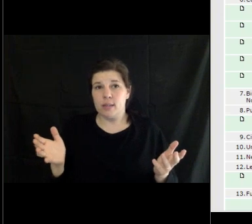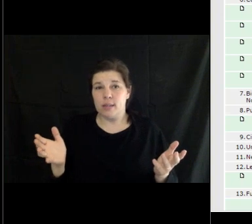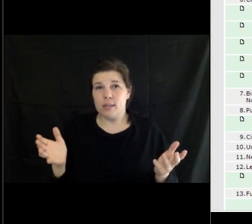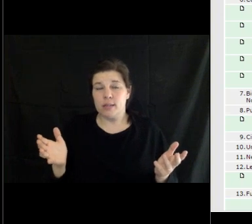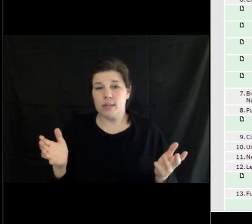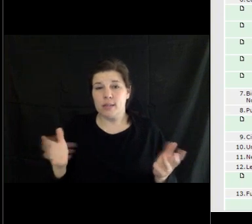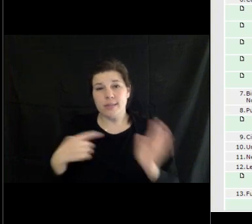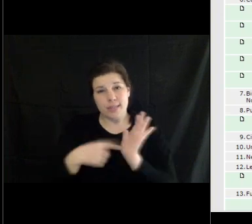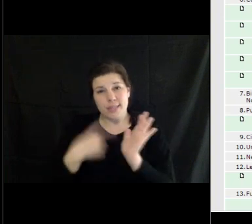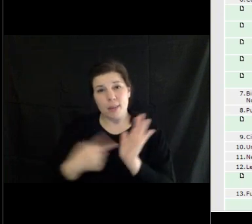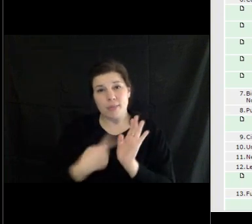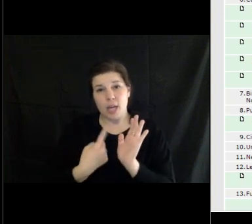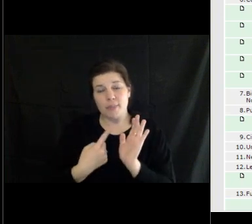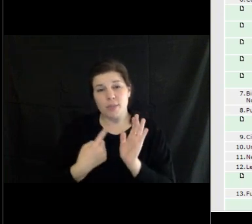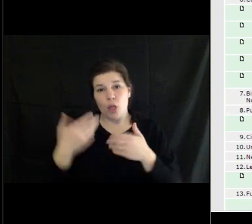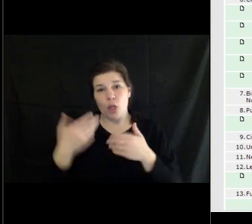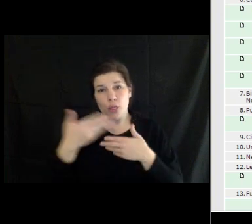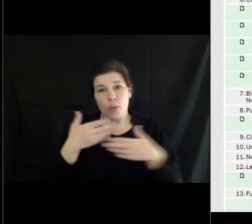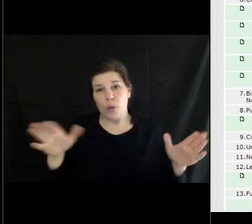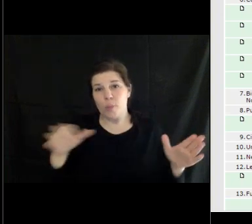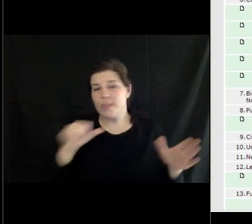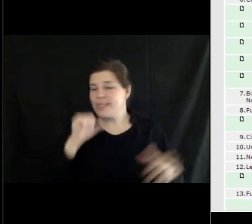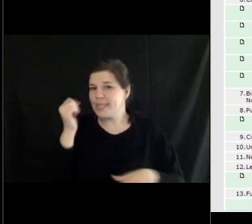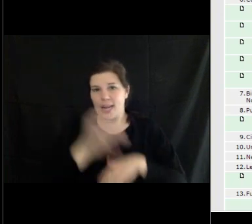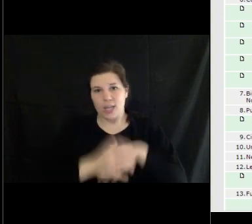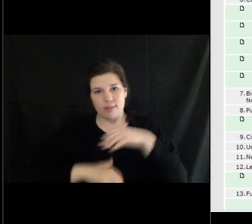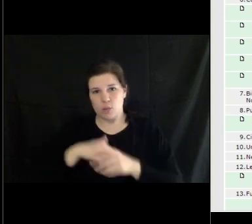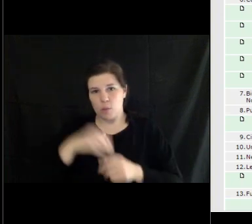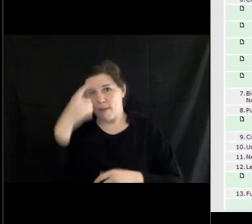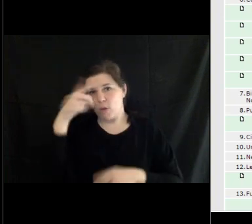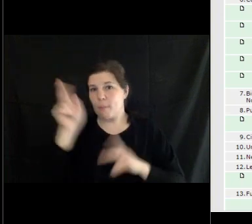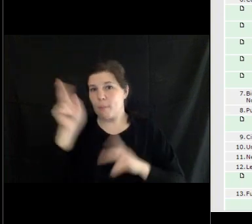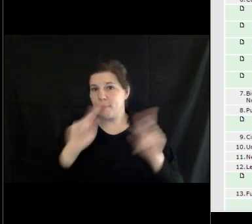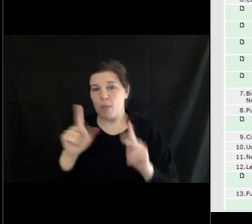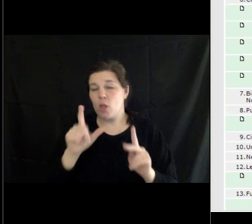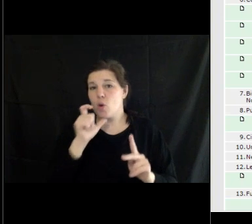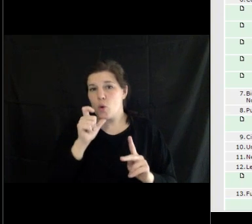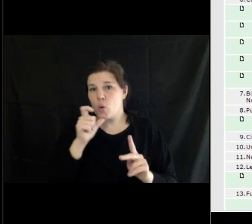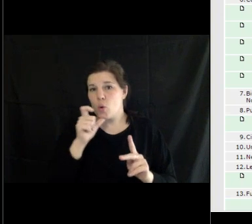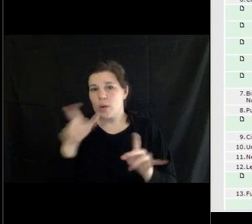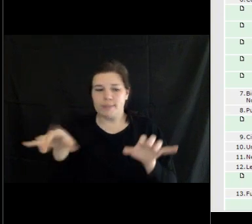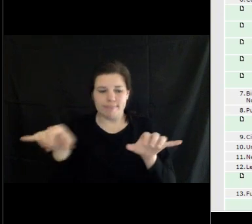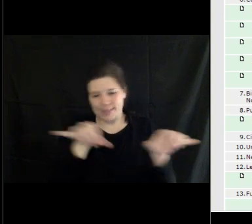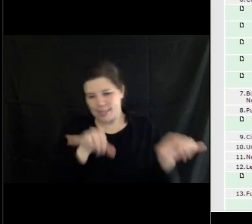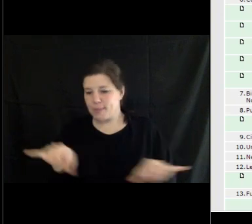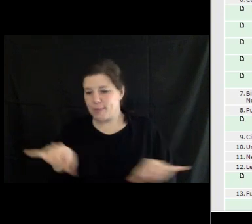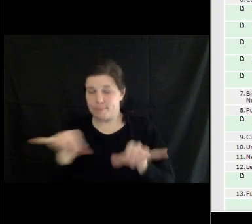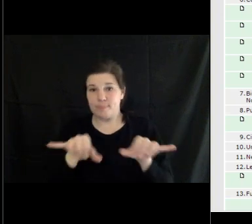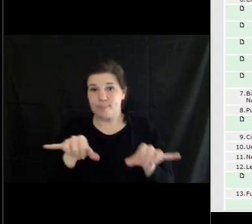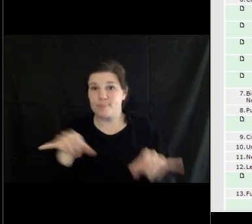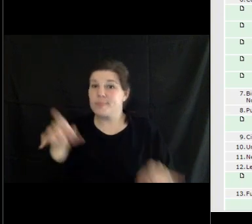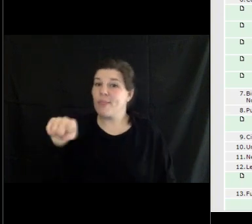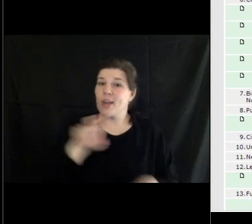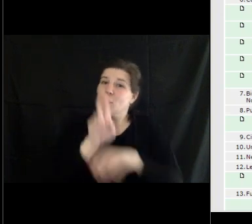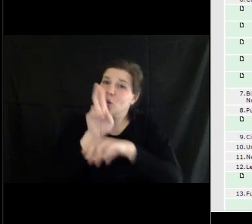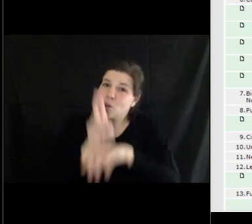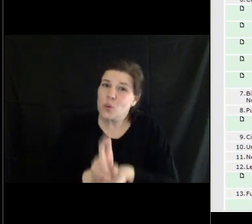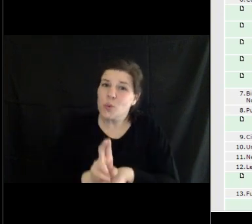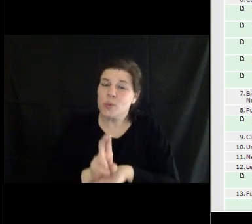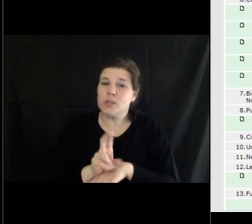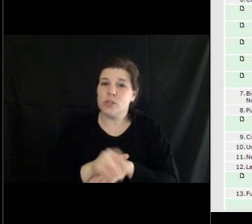sometimes the room is not going to be comfortable for those that are commonplace, right? They're used to having